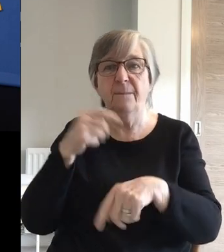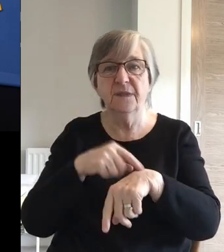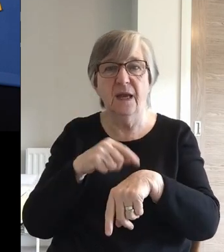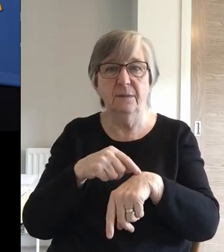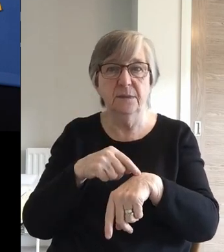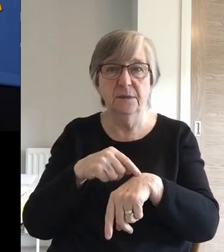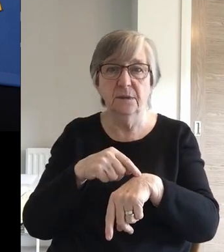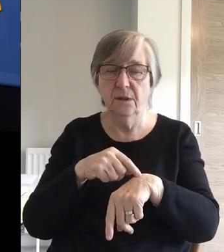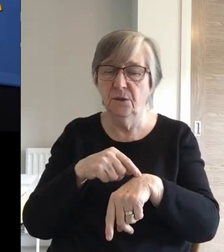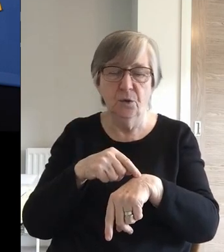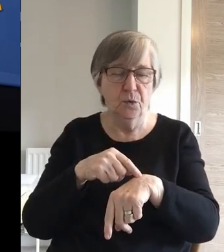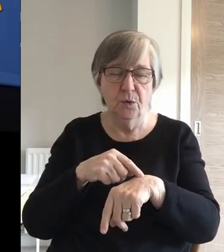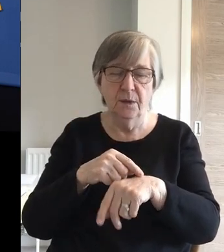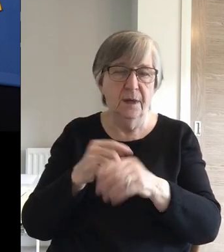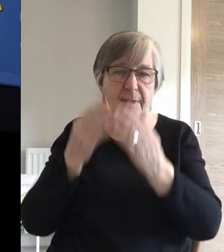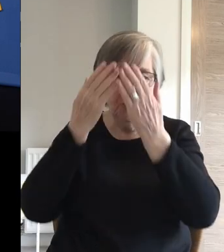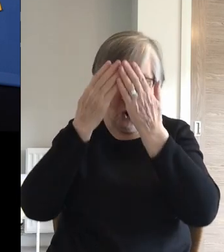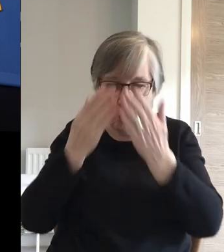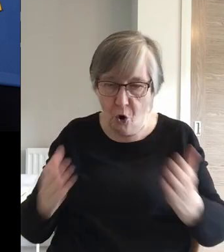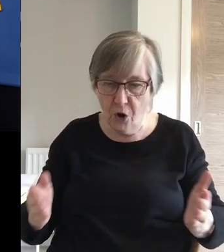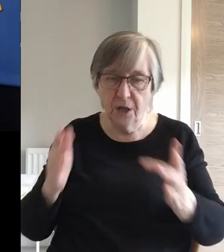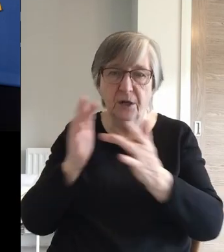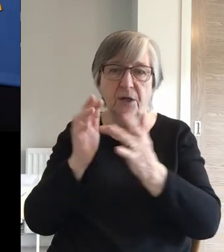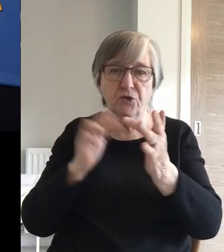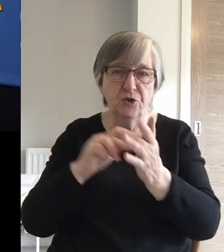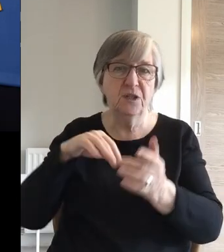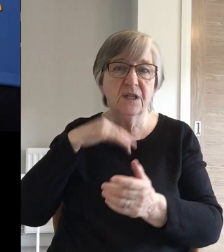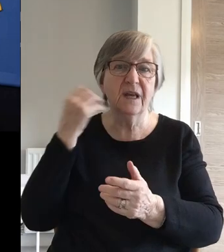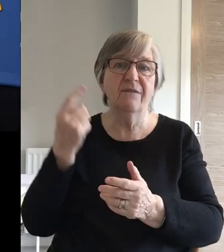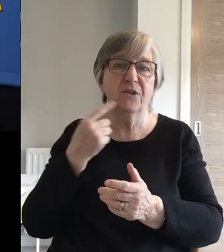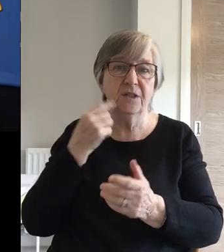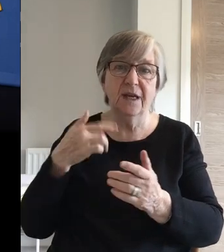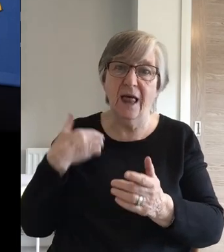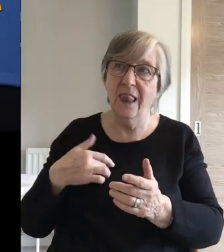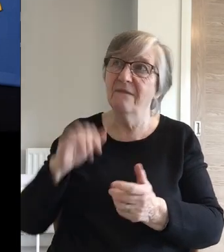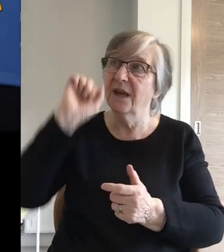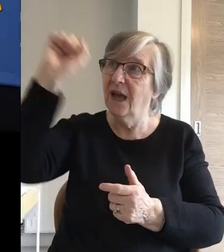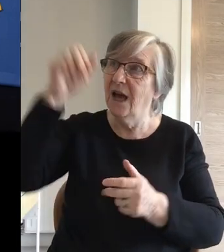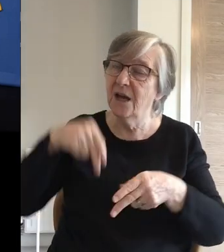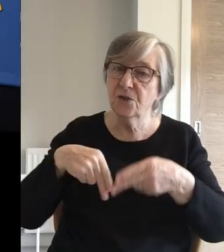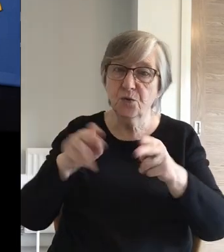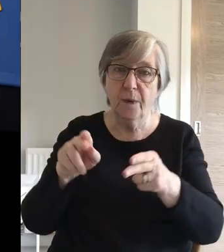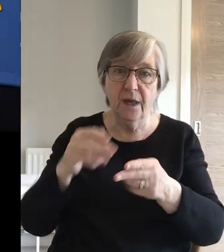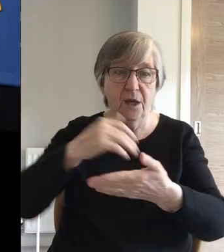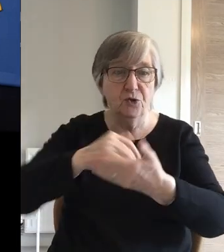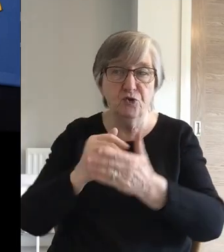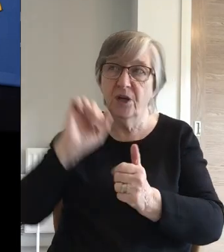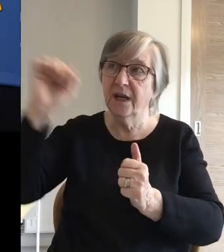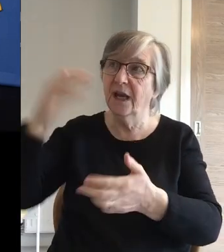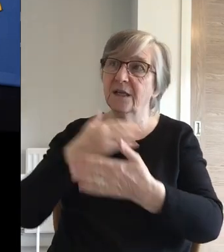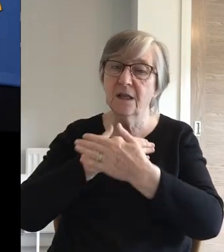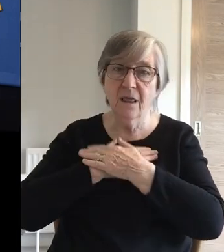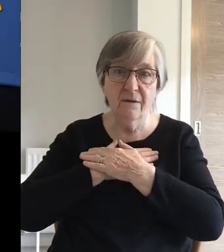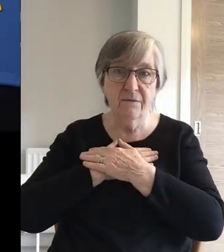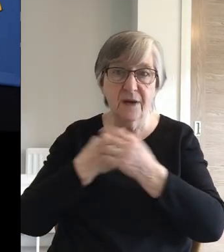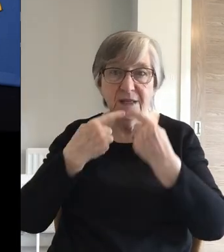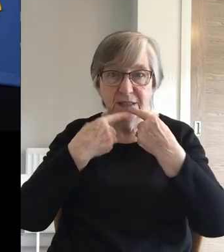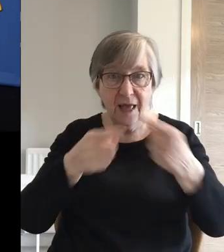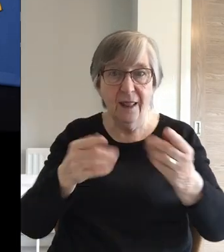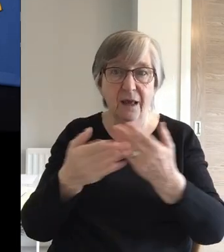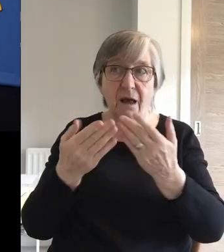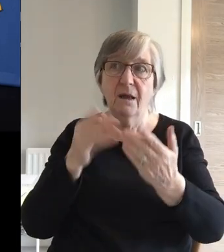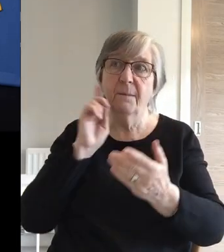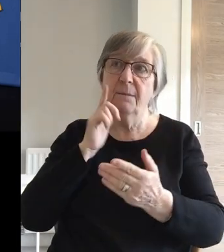No, it's an honouring of Jesus, putting Jesus first, living out his way, making him known, sharing his love that we're called to.